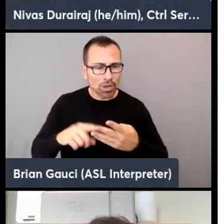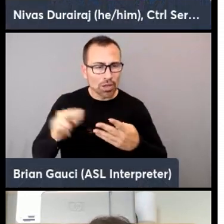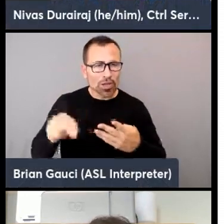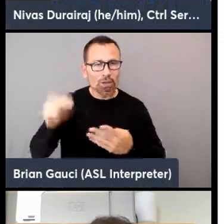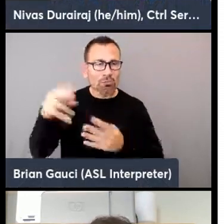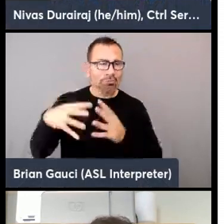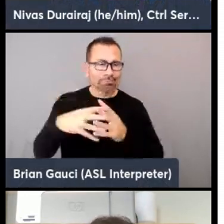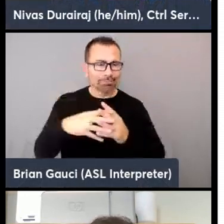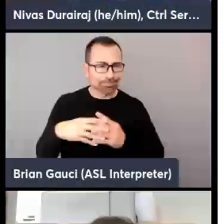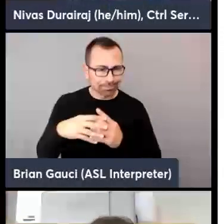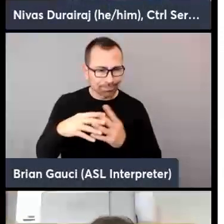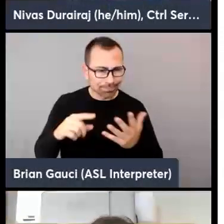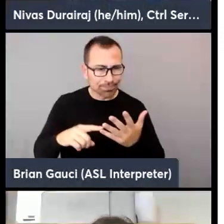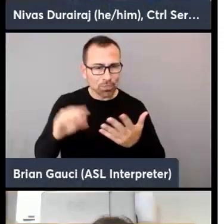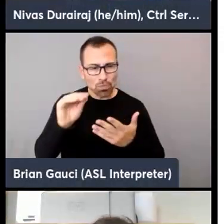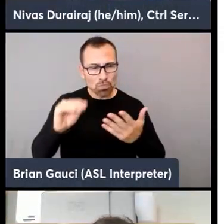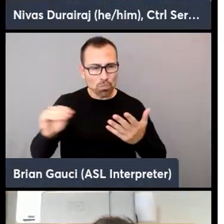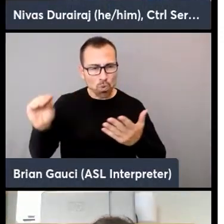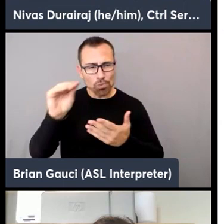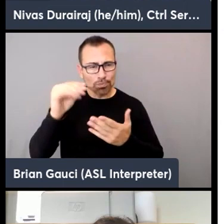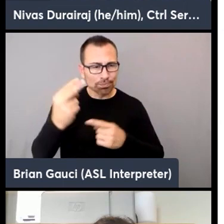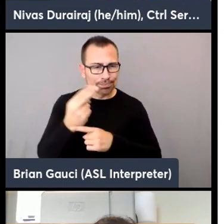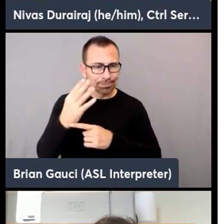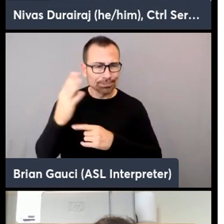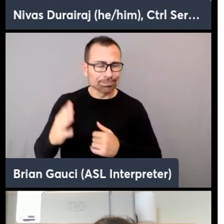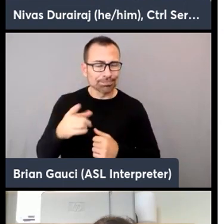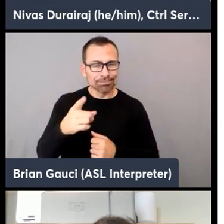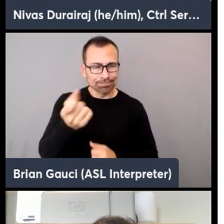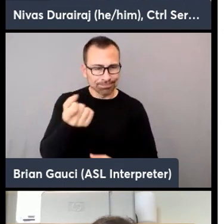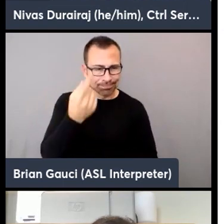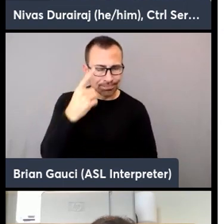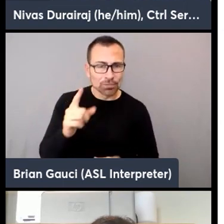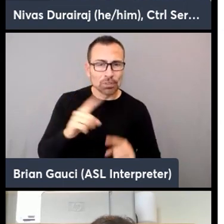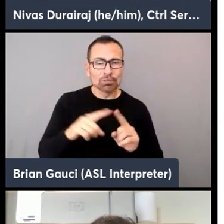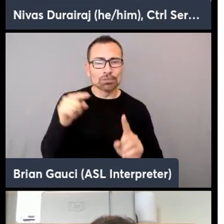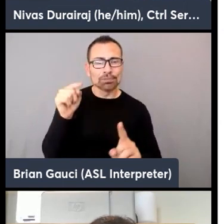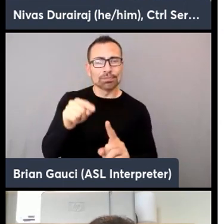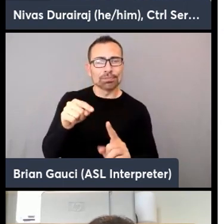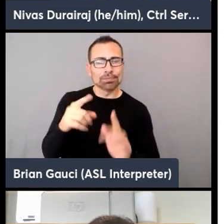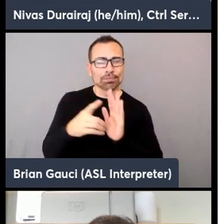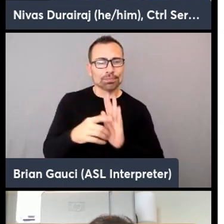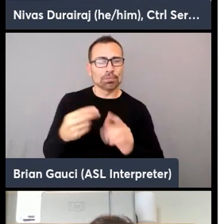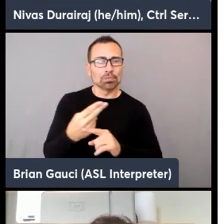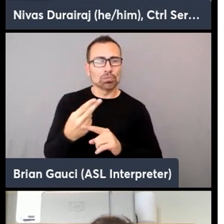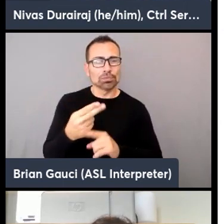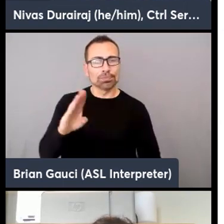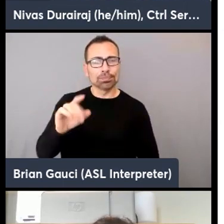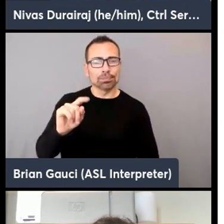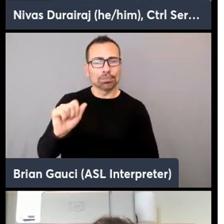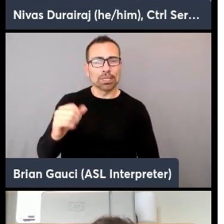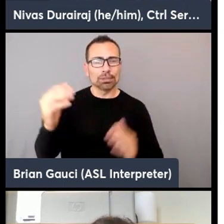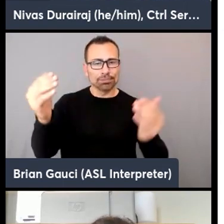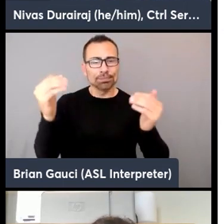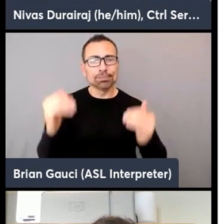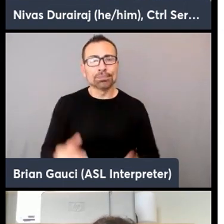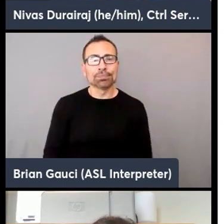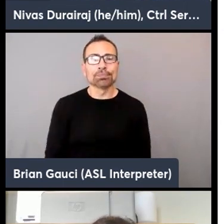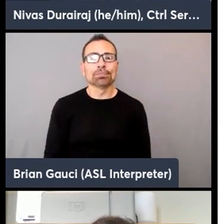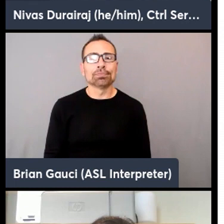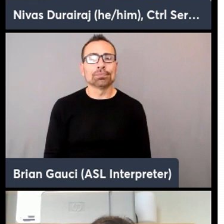get the point. For this demo, I just have one called beta. And then the next piece here is